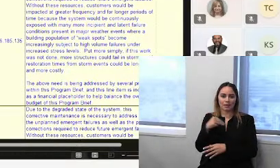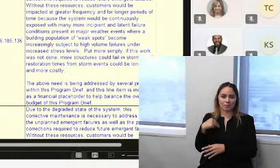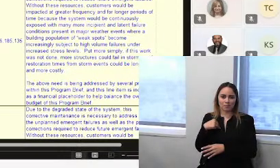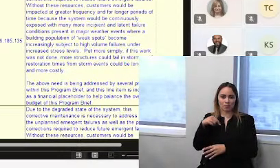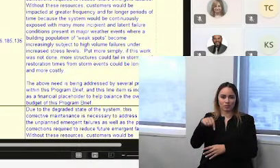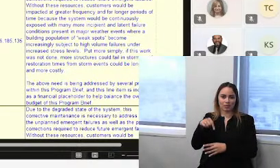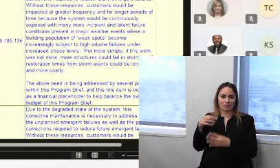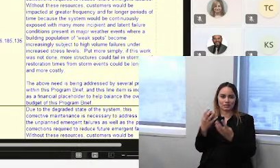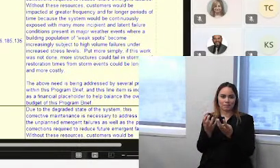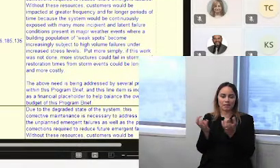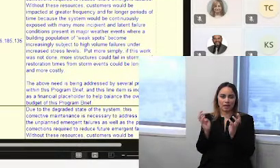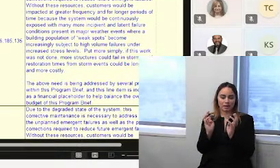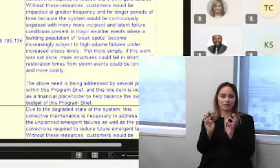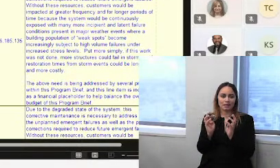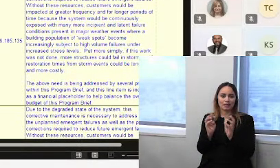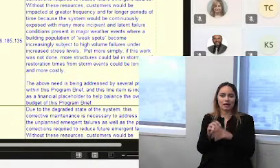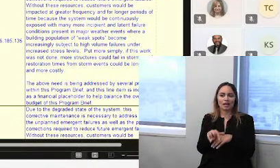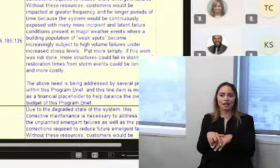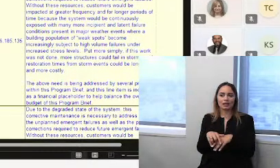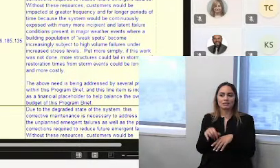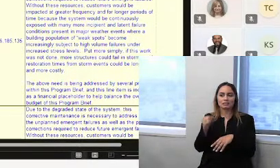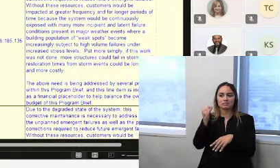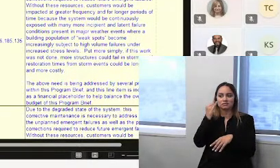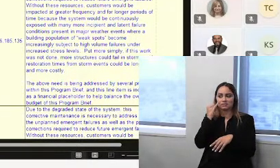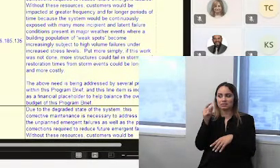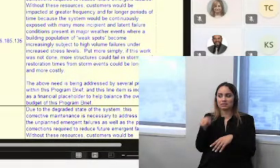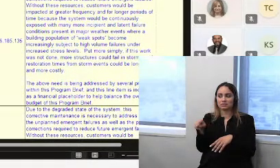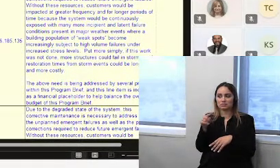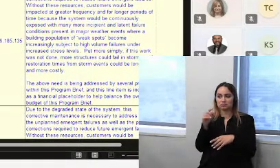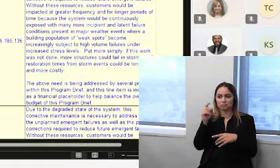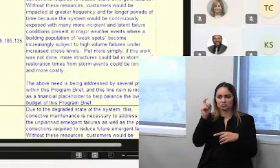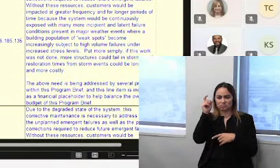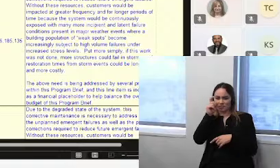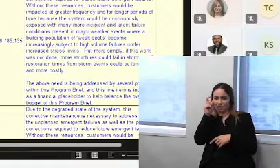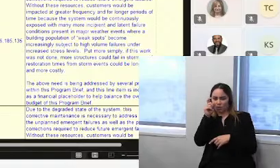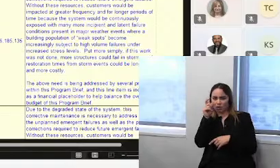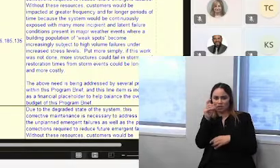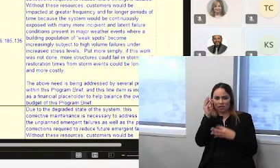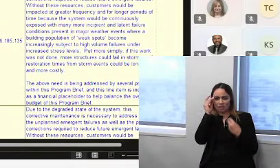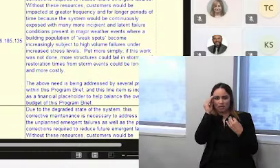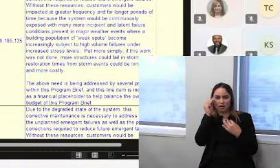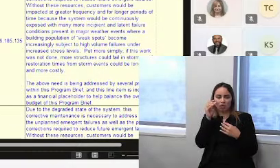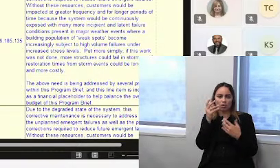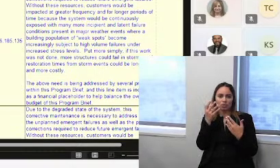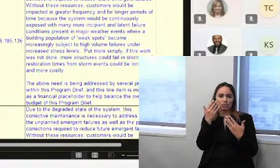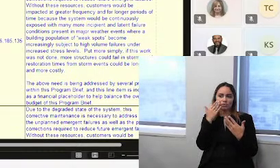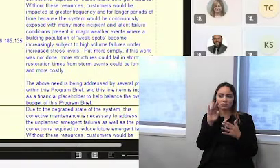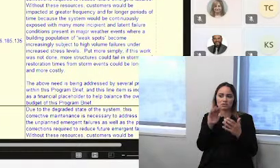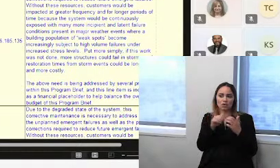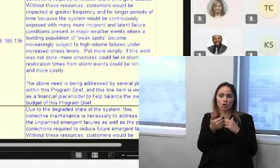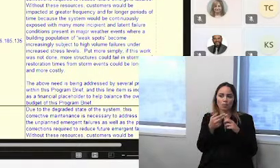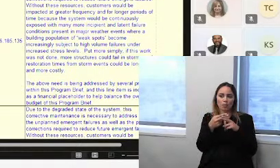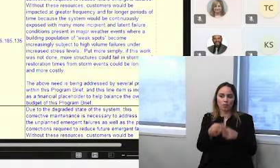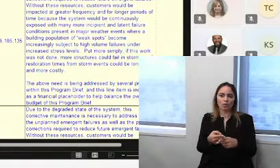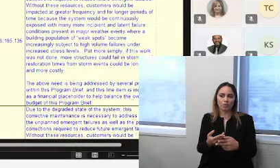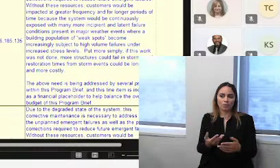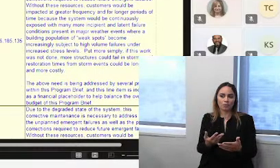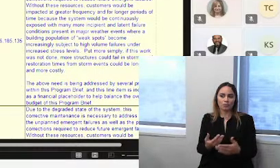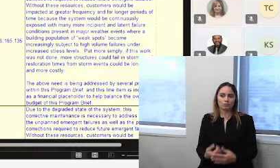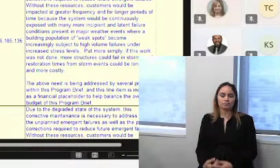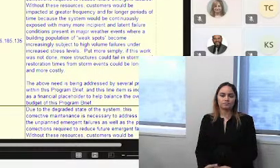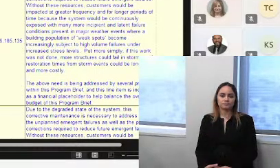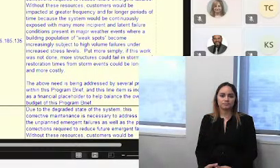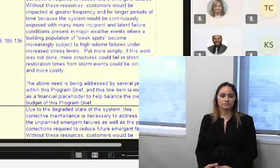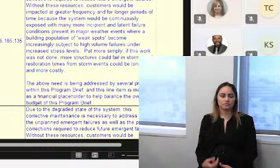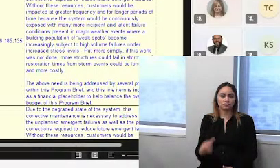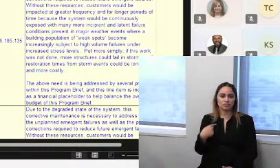If this isn't speculation, I don't know what is. It's not still a law in the books, and we are